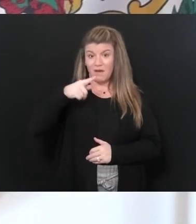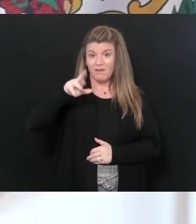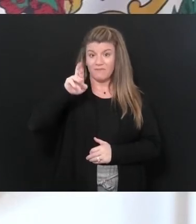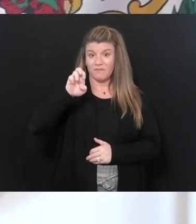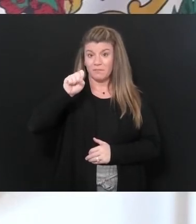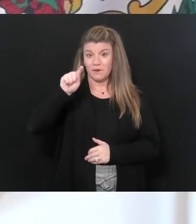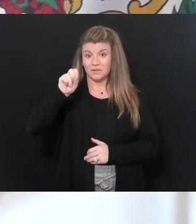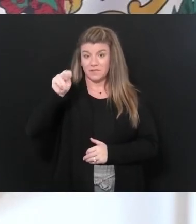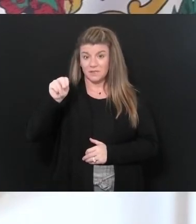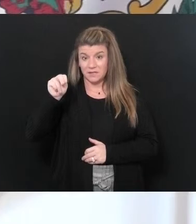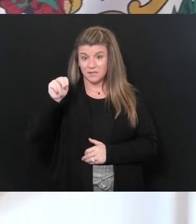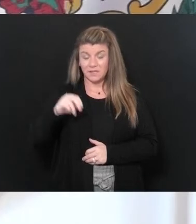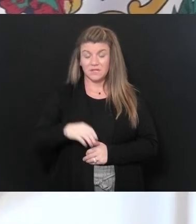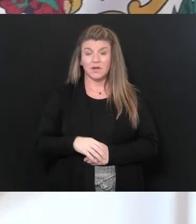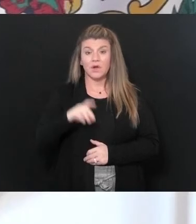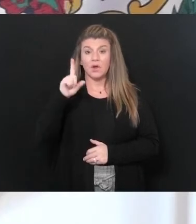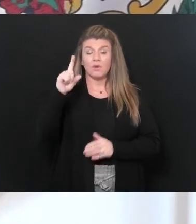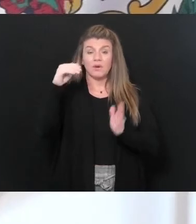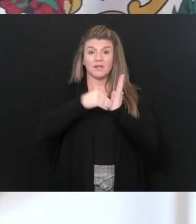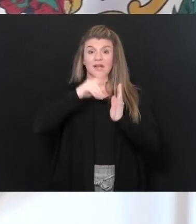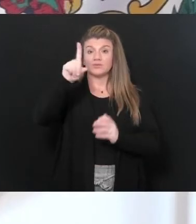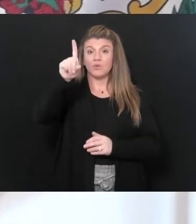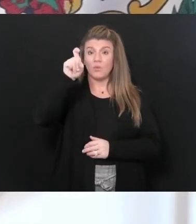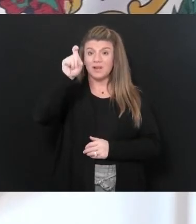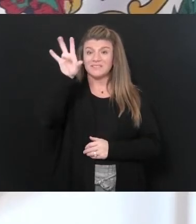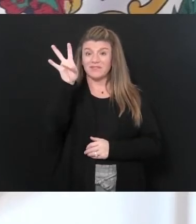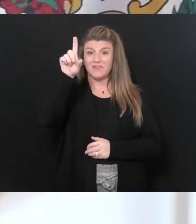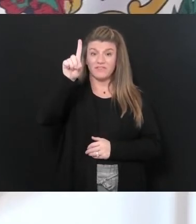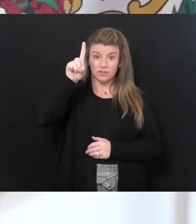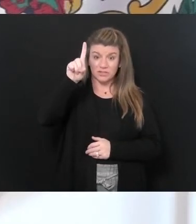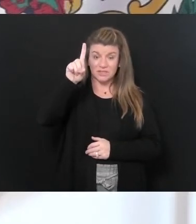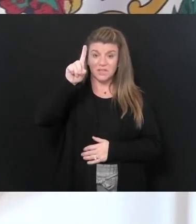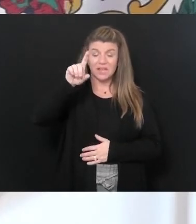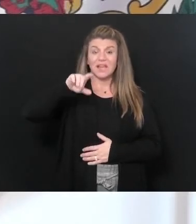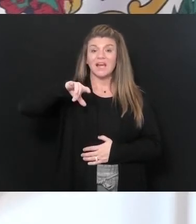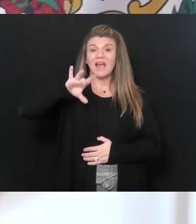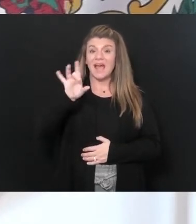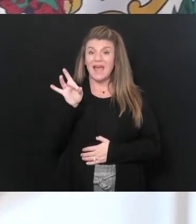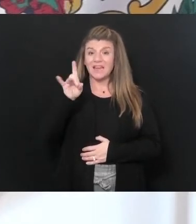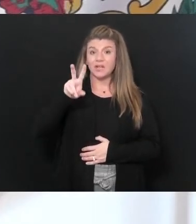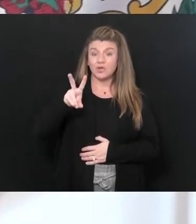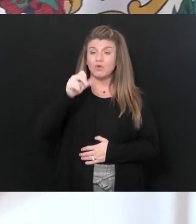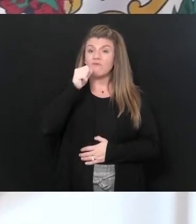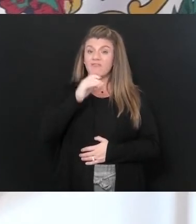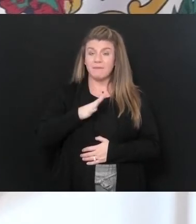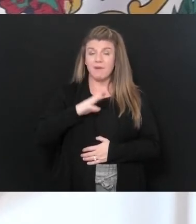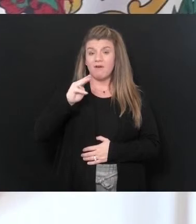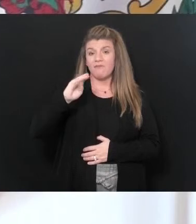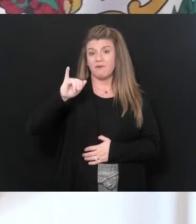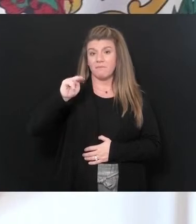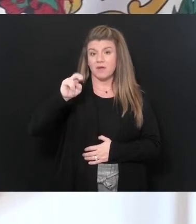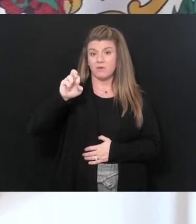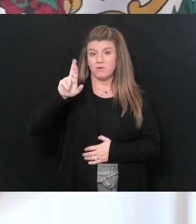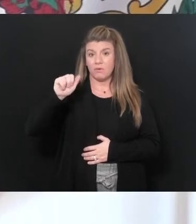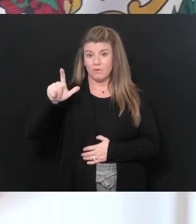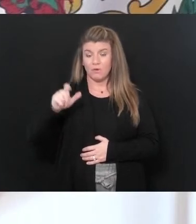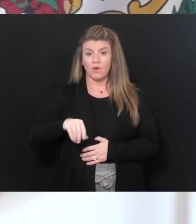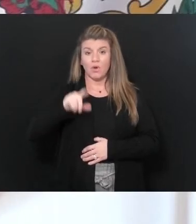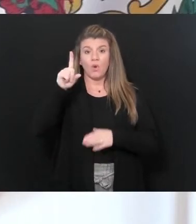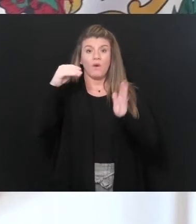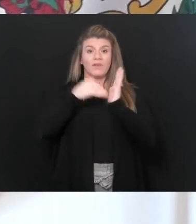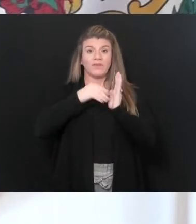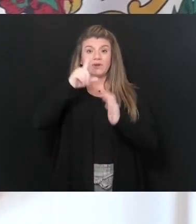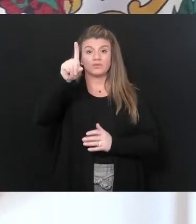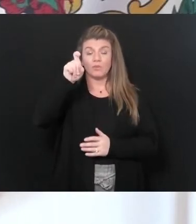Preston County. Our 1,171st death, an 82-year-old female from Mineral County. Our